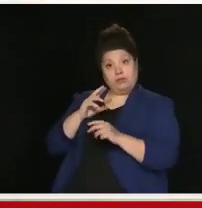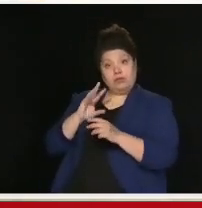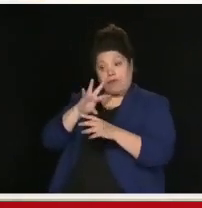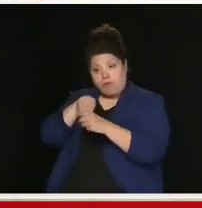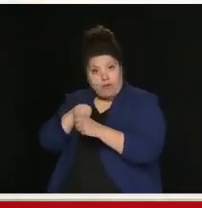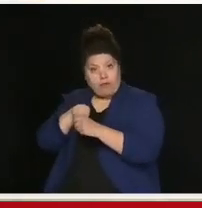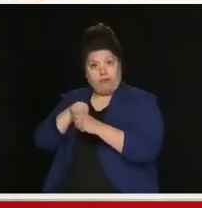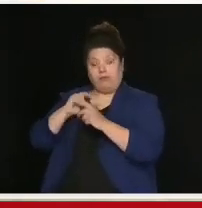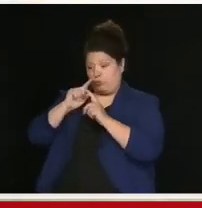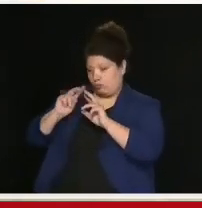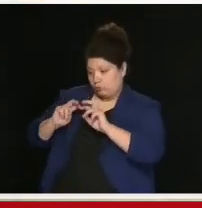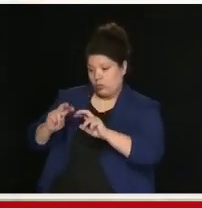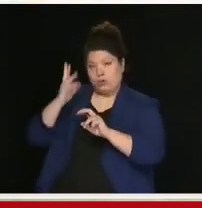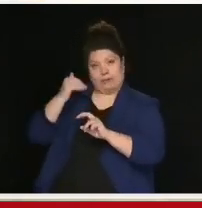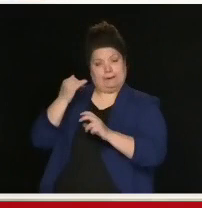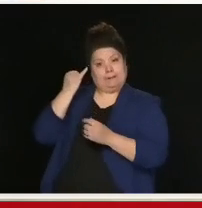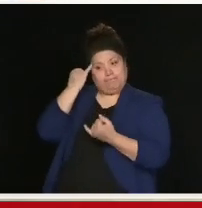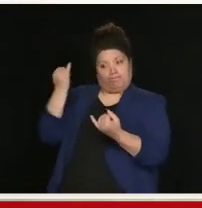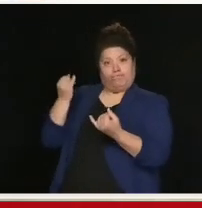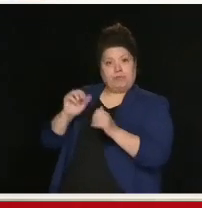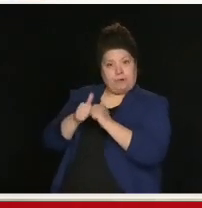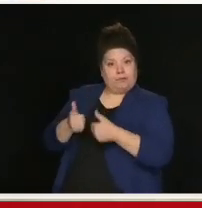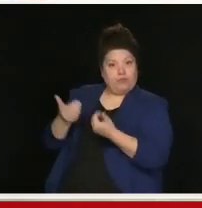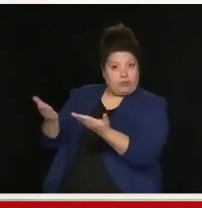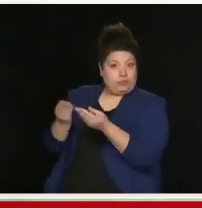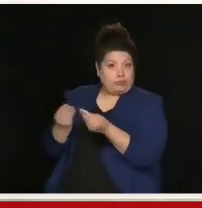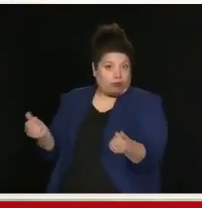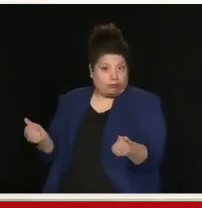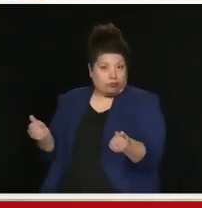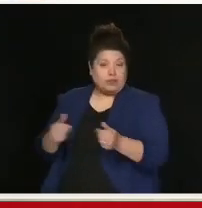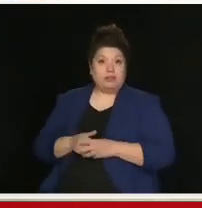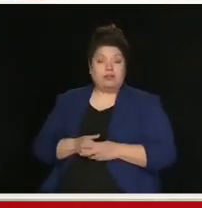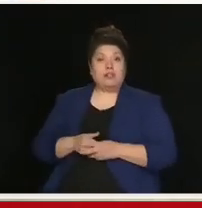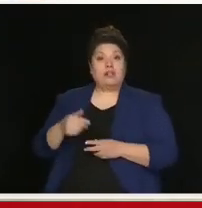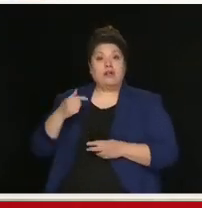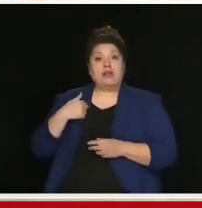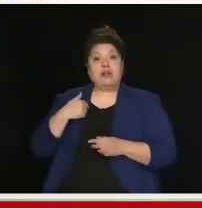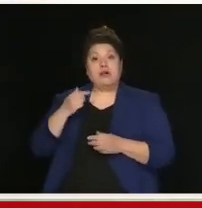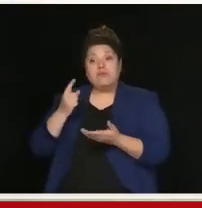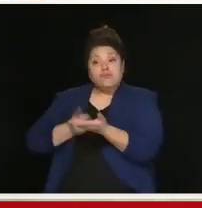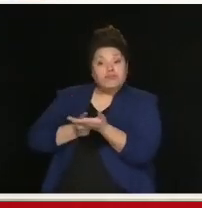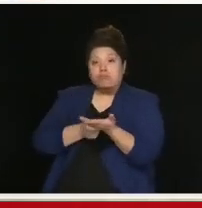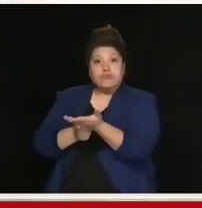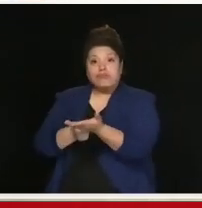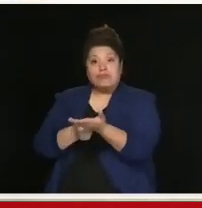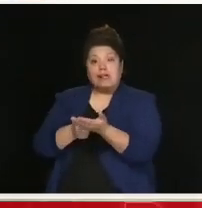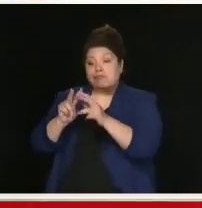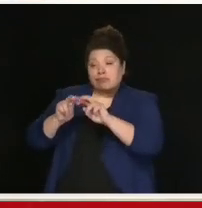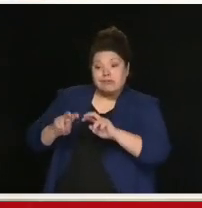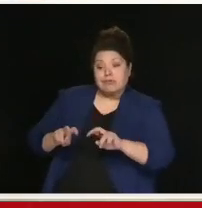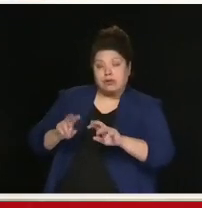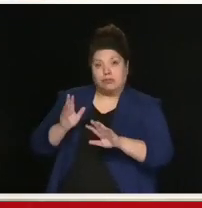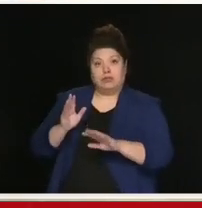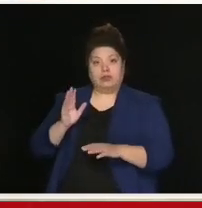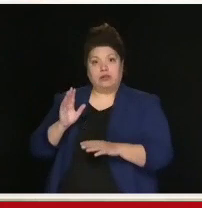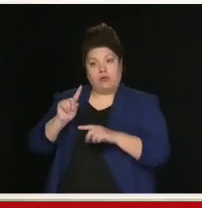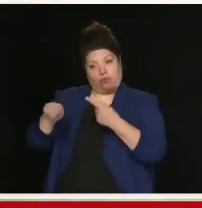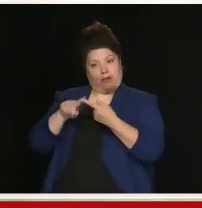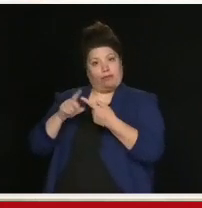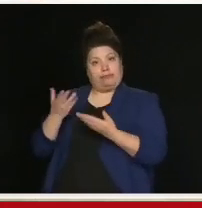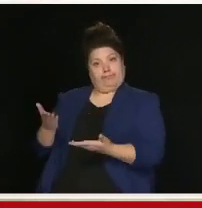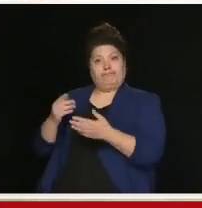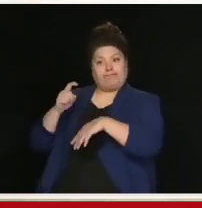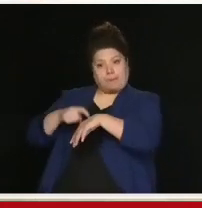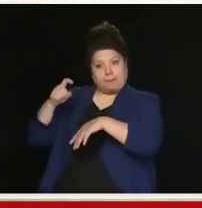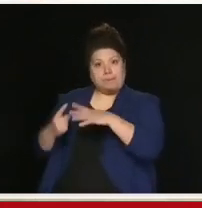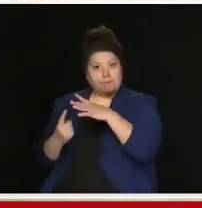solution, and we will take those conversations when they will come. For now, I think our accent is on, our focus is